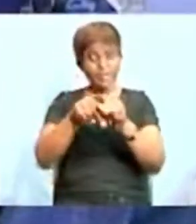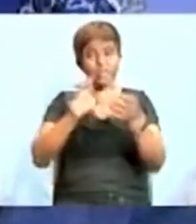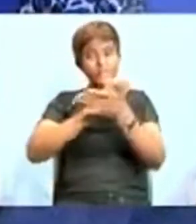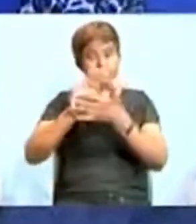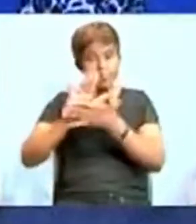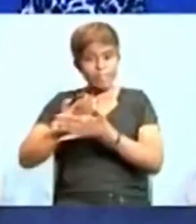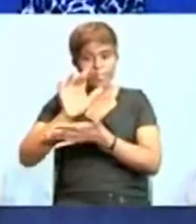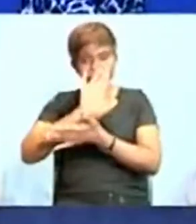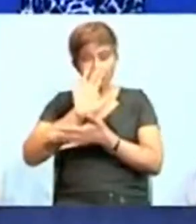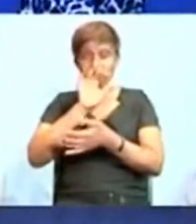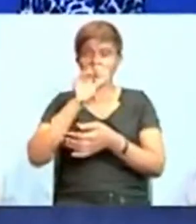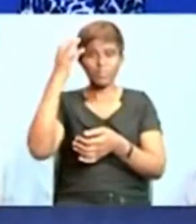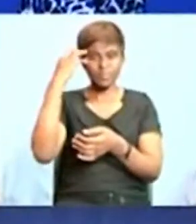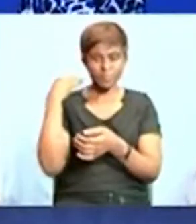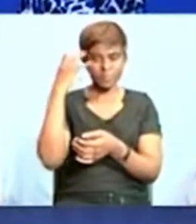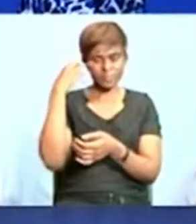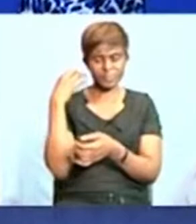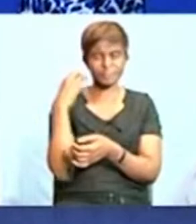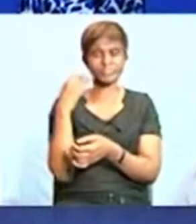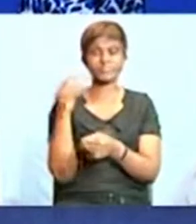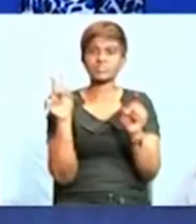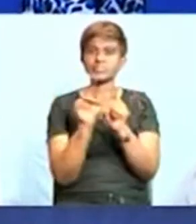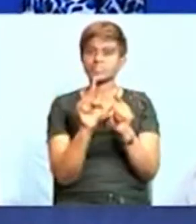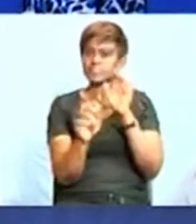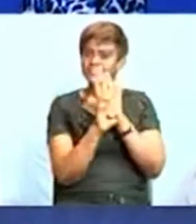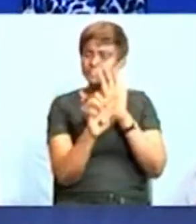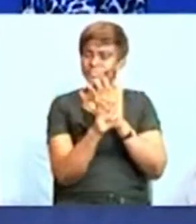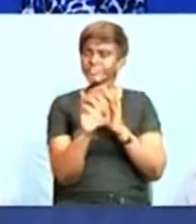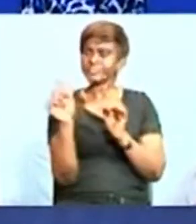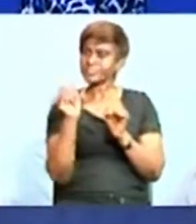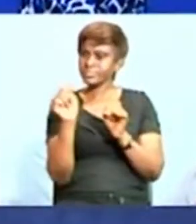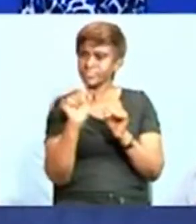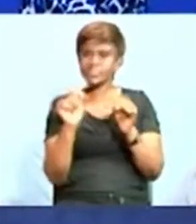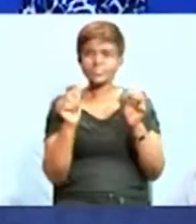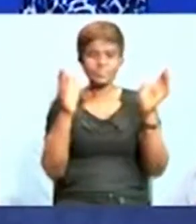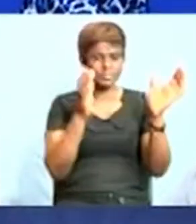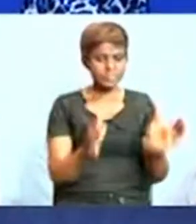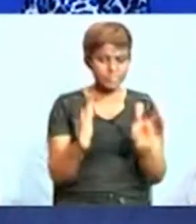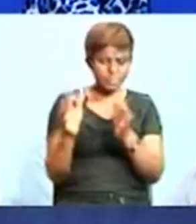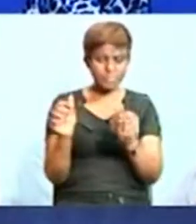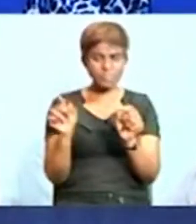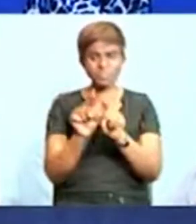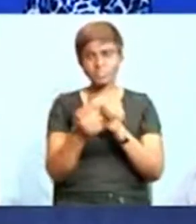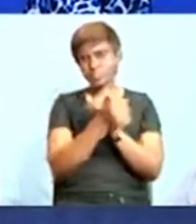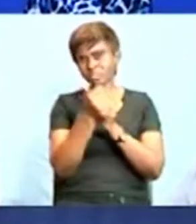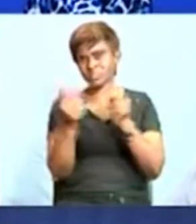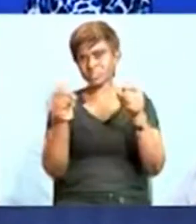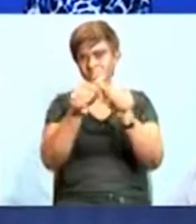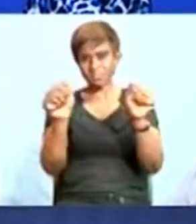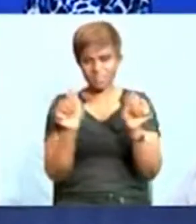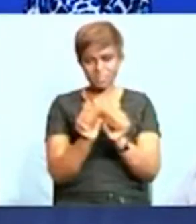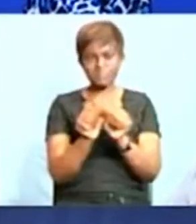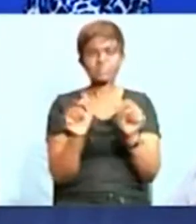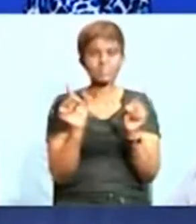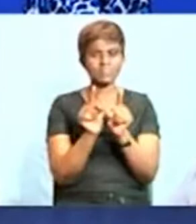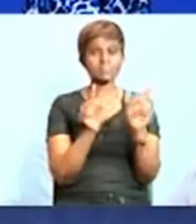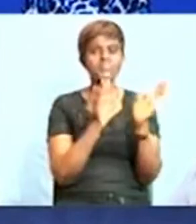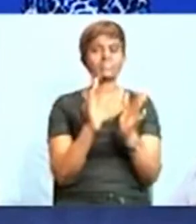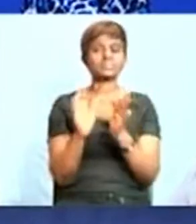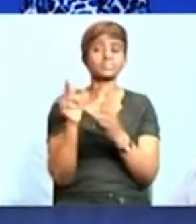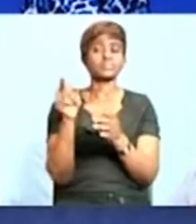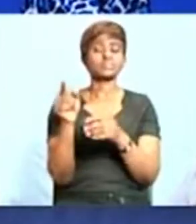their respective offices, sanitary facilities, and any other area as designated